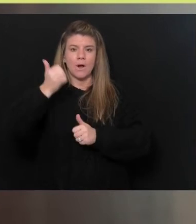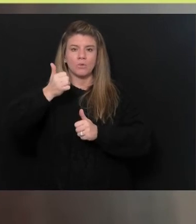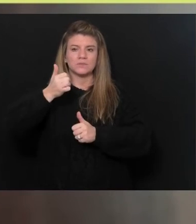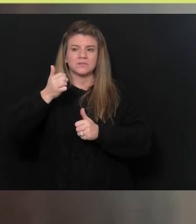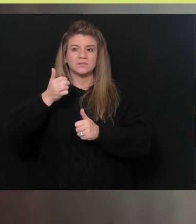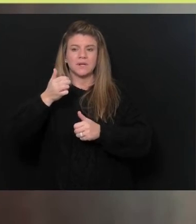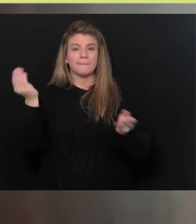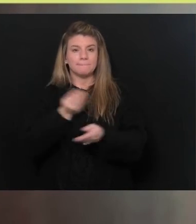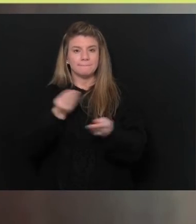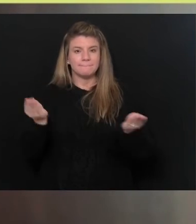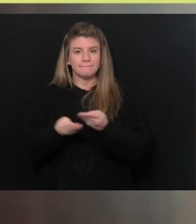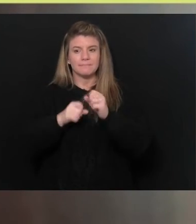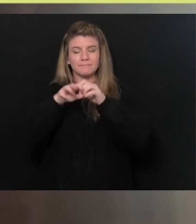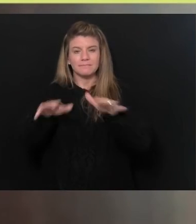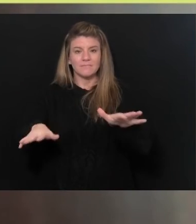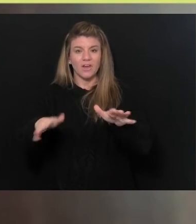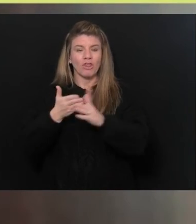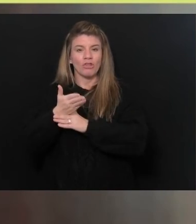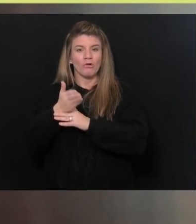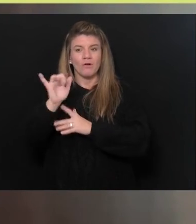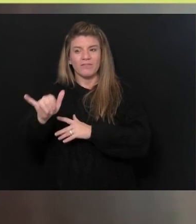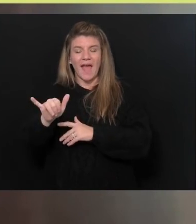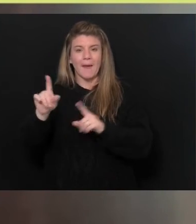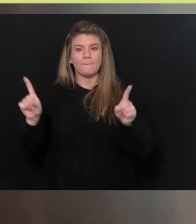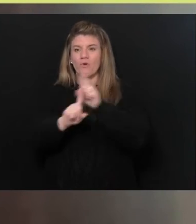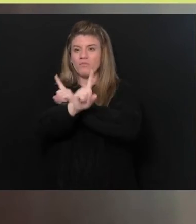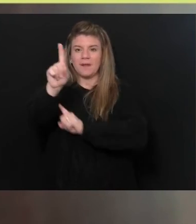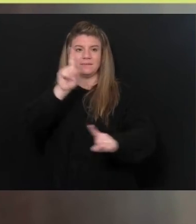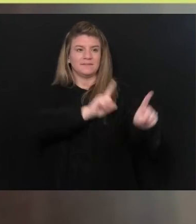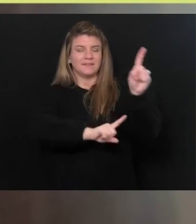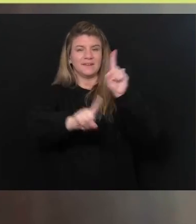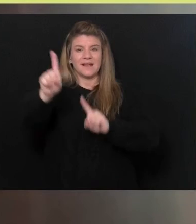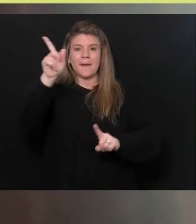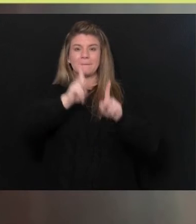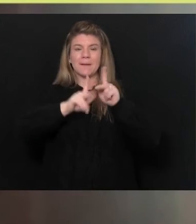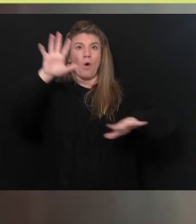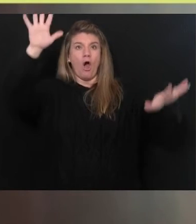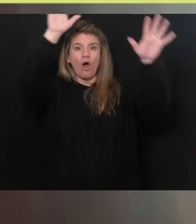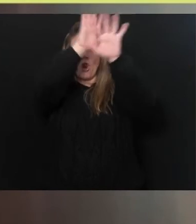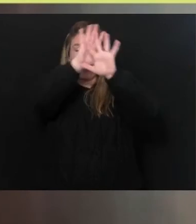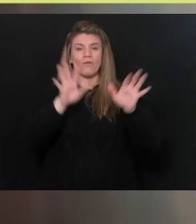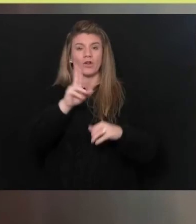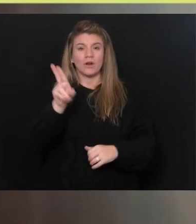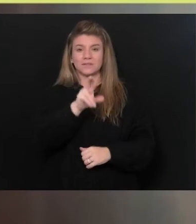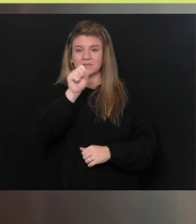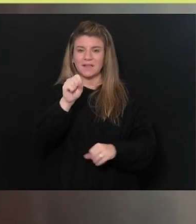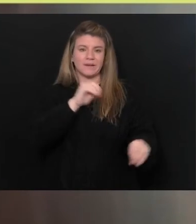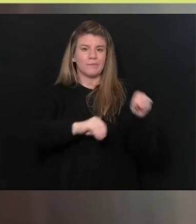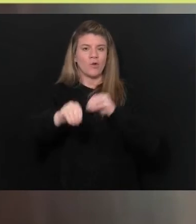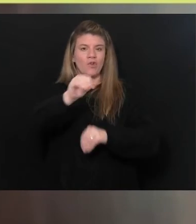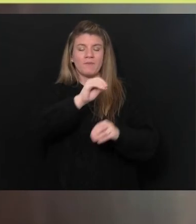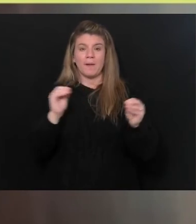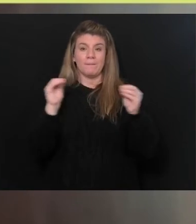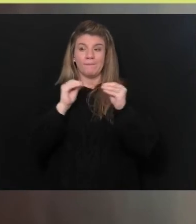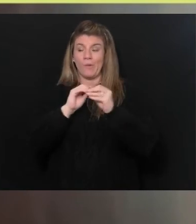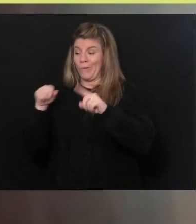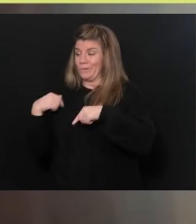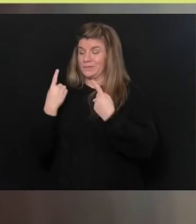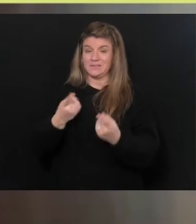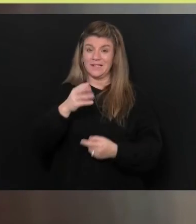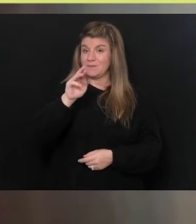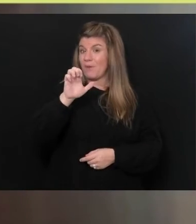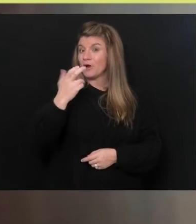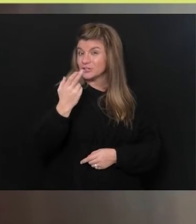cell phone data. So we saw more movement of people around the United States than ever before in the duration of this